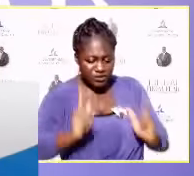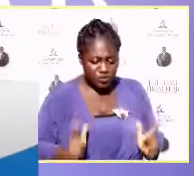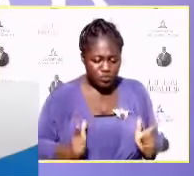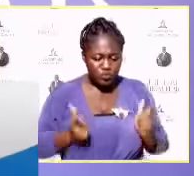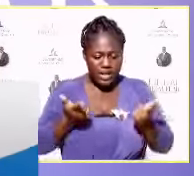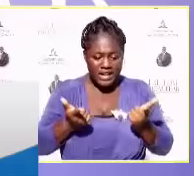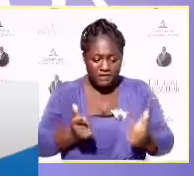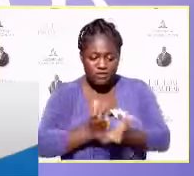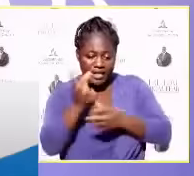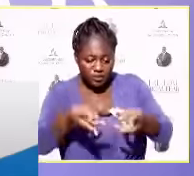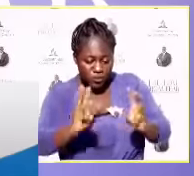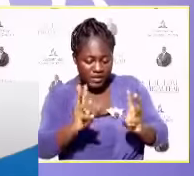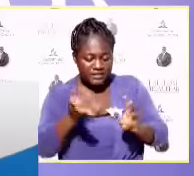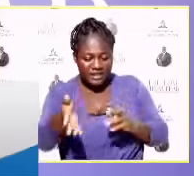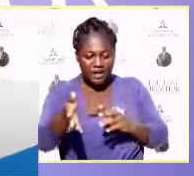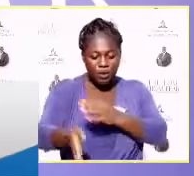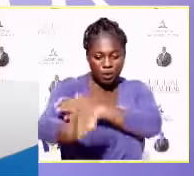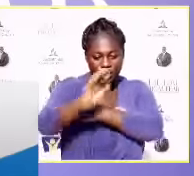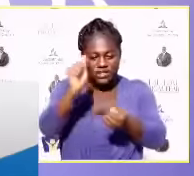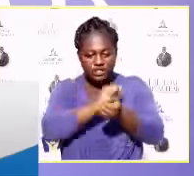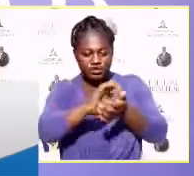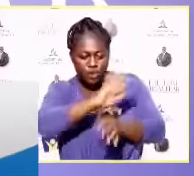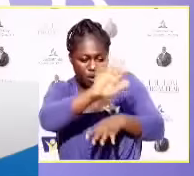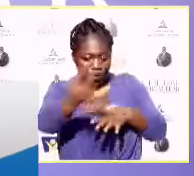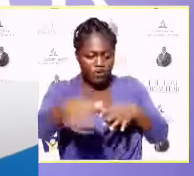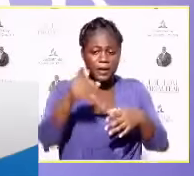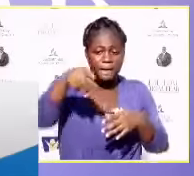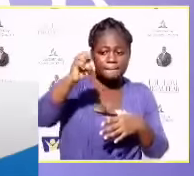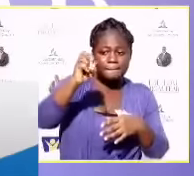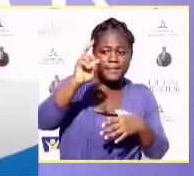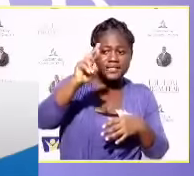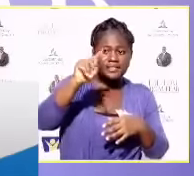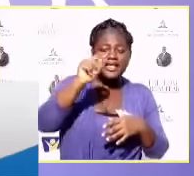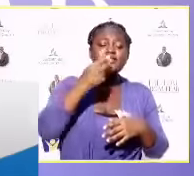So Peter is saying, if God judged the angels,